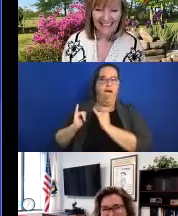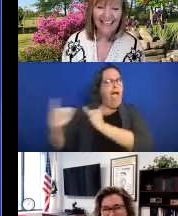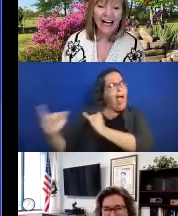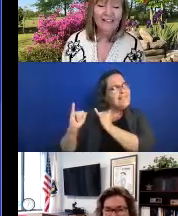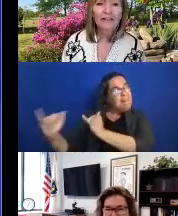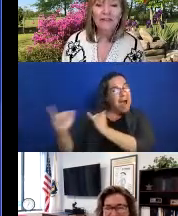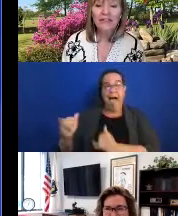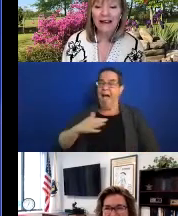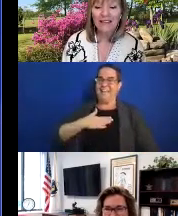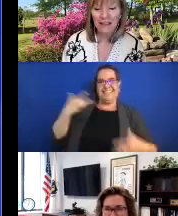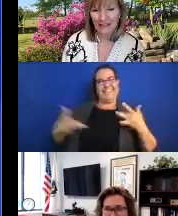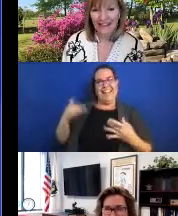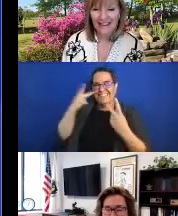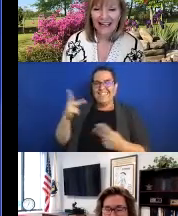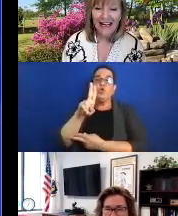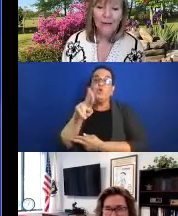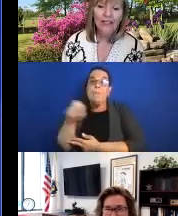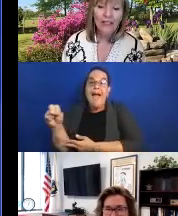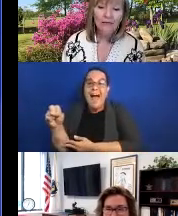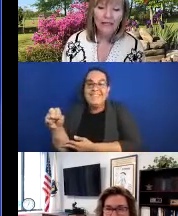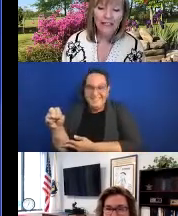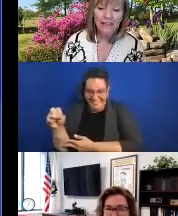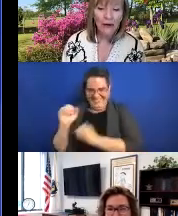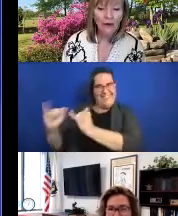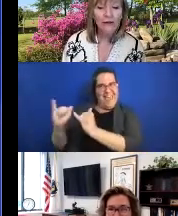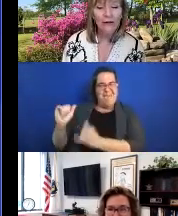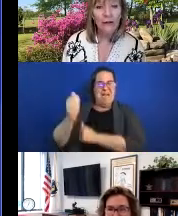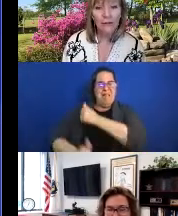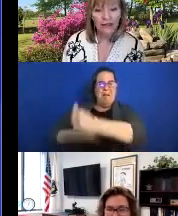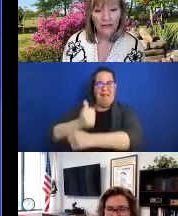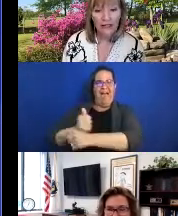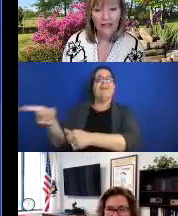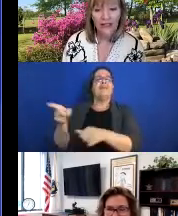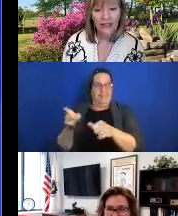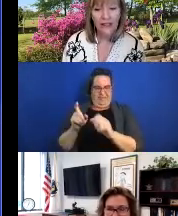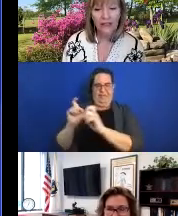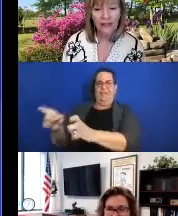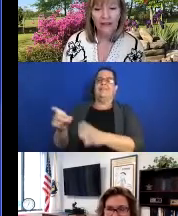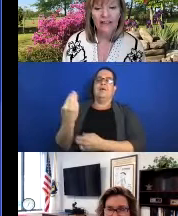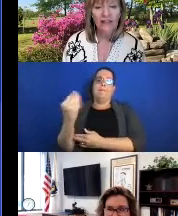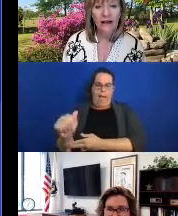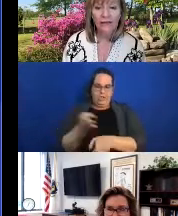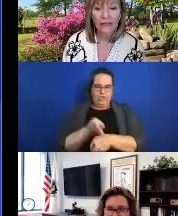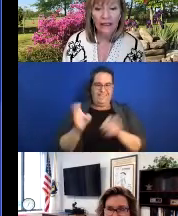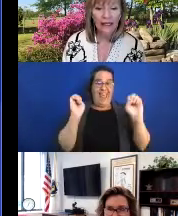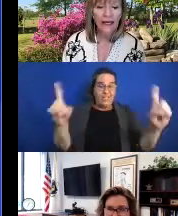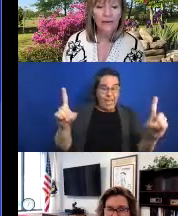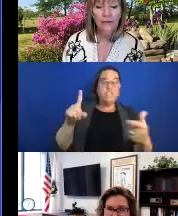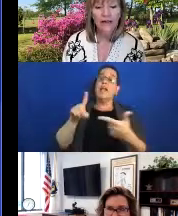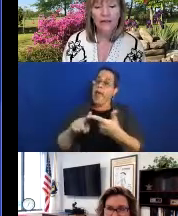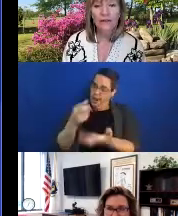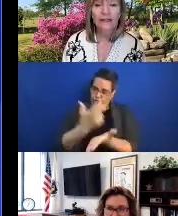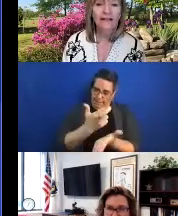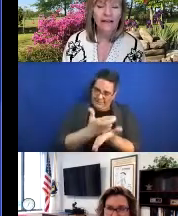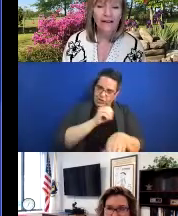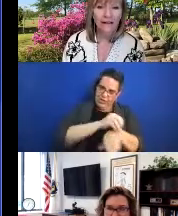to see, of the University of Massachusetts, where she received both her master's in education and rehabilitation counseling and her